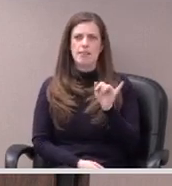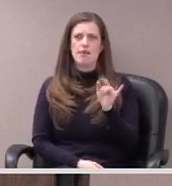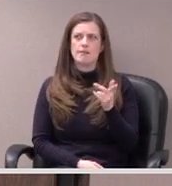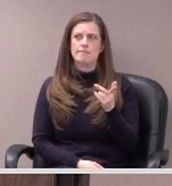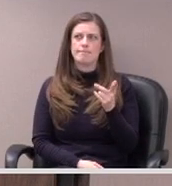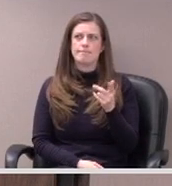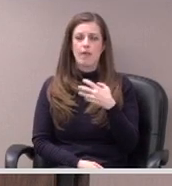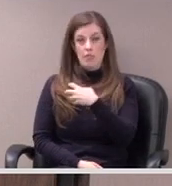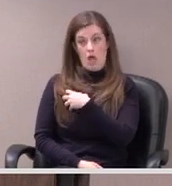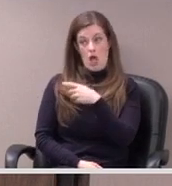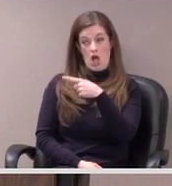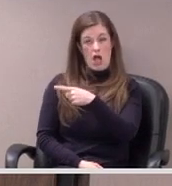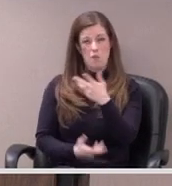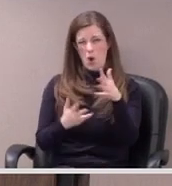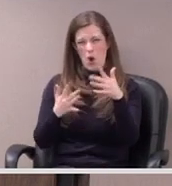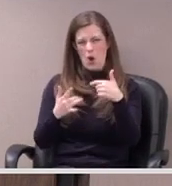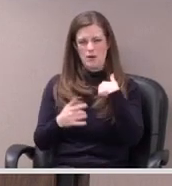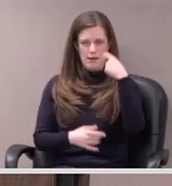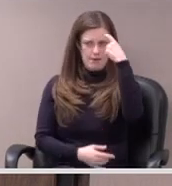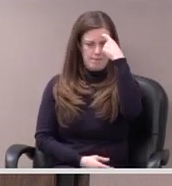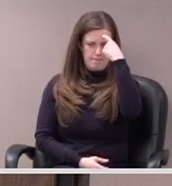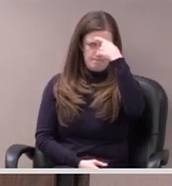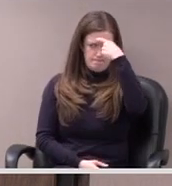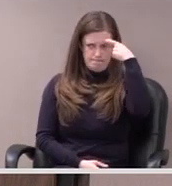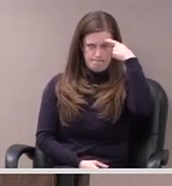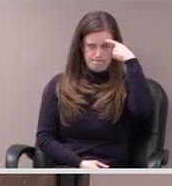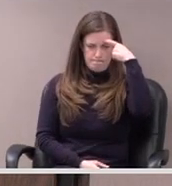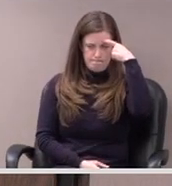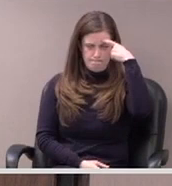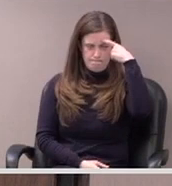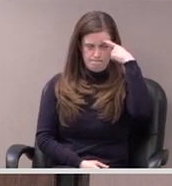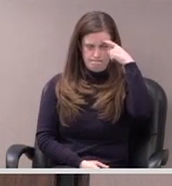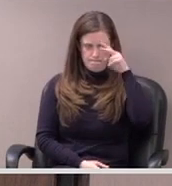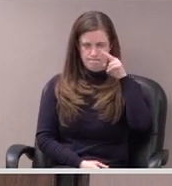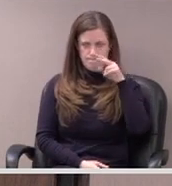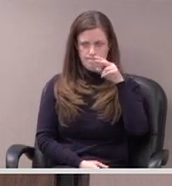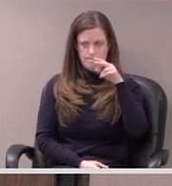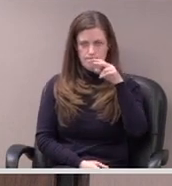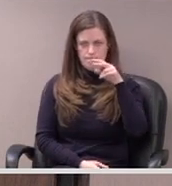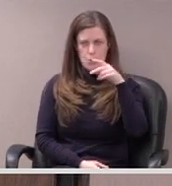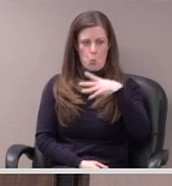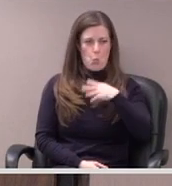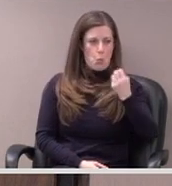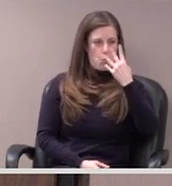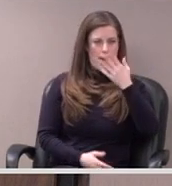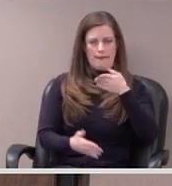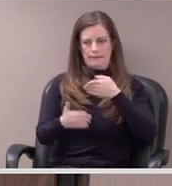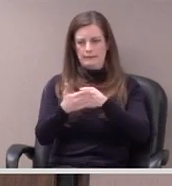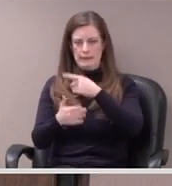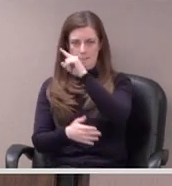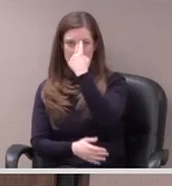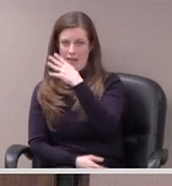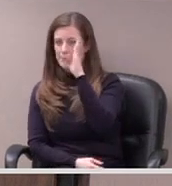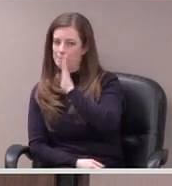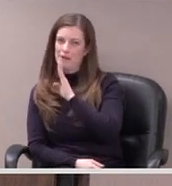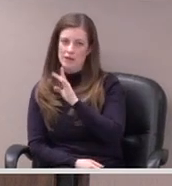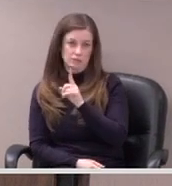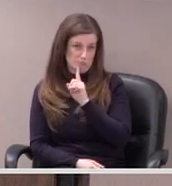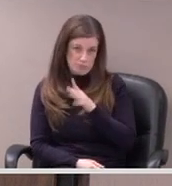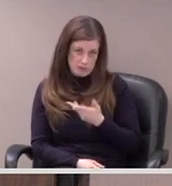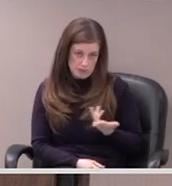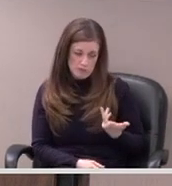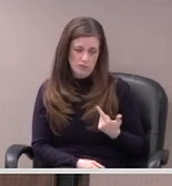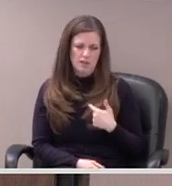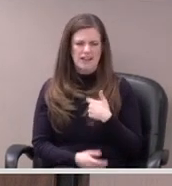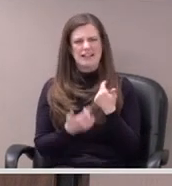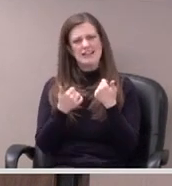the officer is gonna already have a mind frame of it's white against black and brown, basically. And